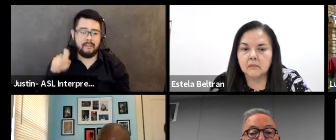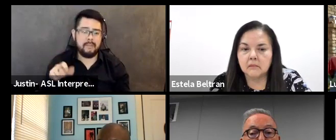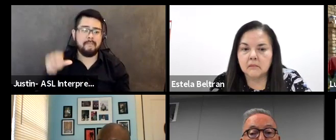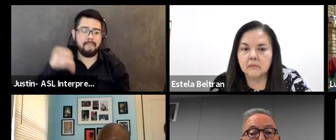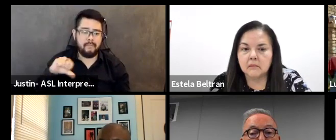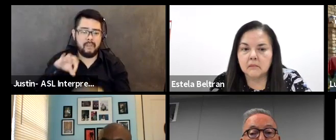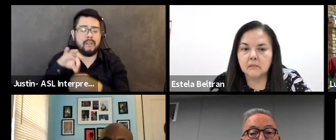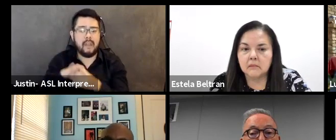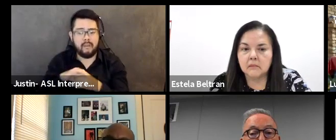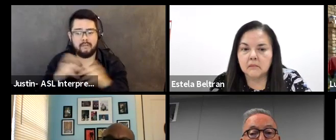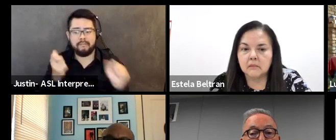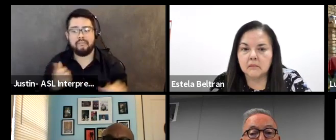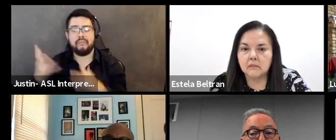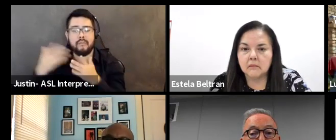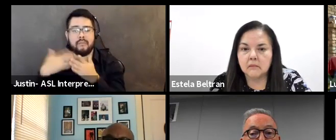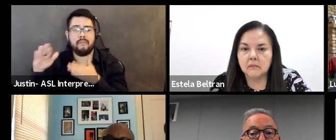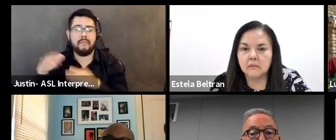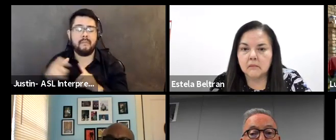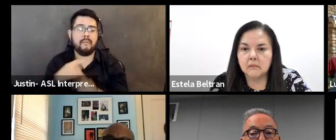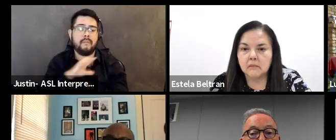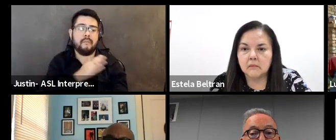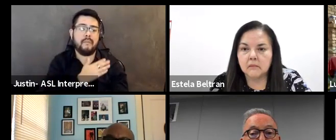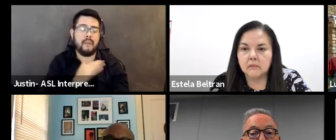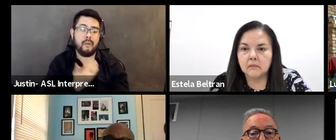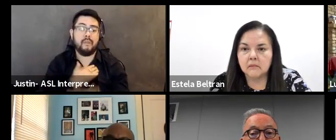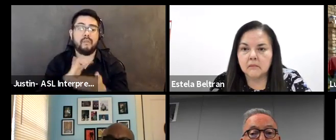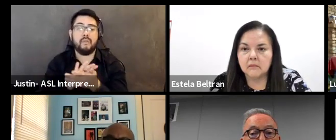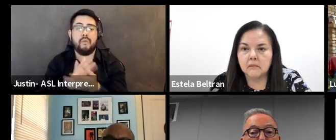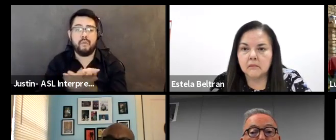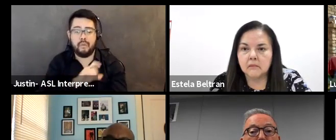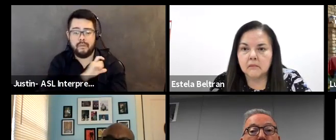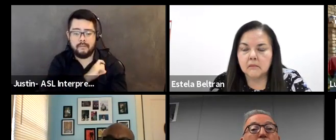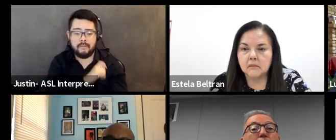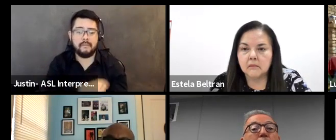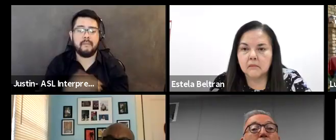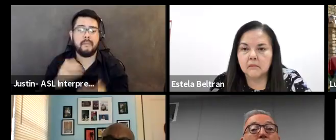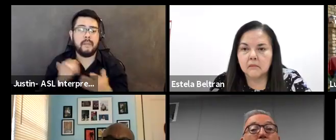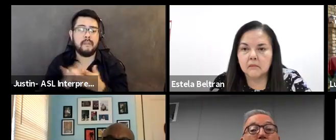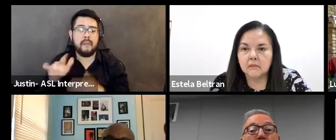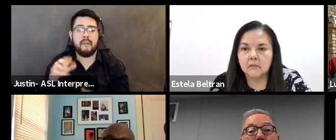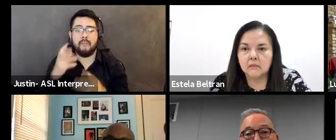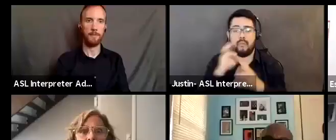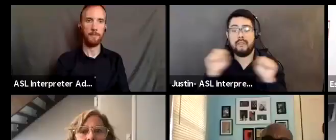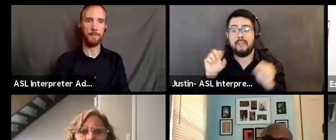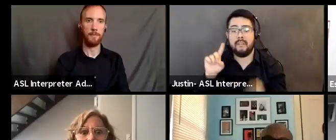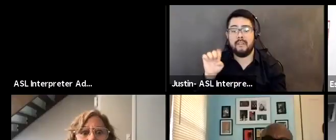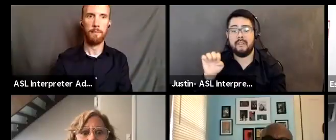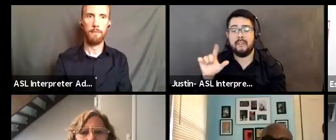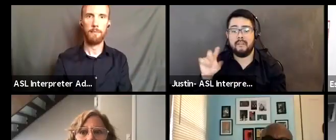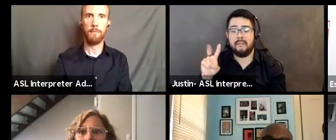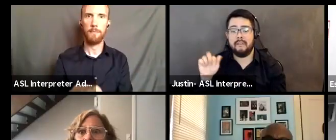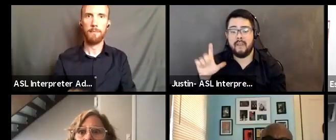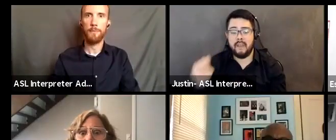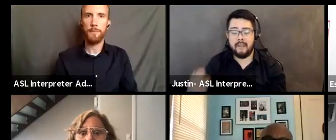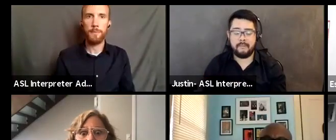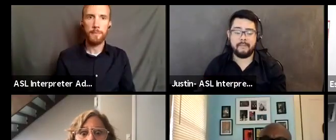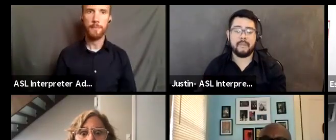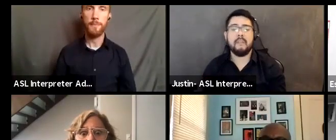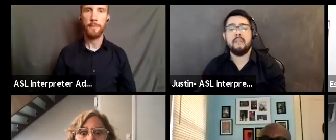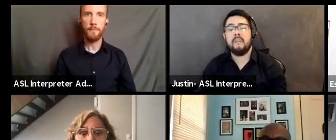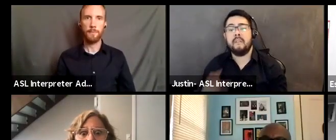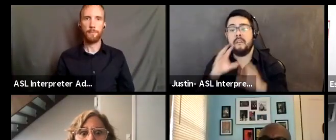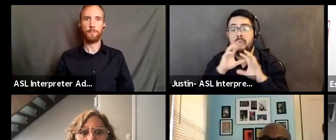schools that's all i got for president obama any other board members uh